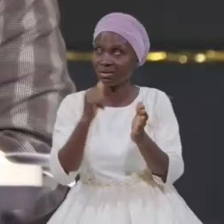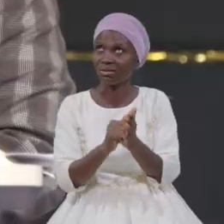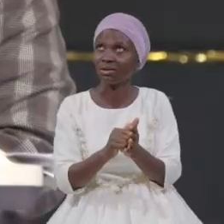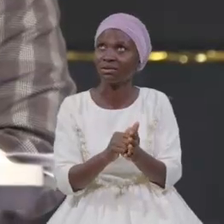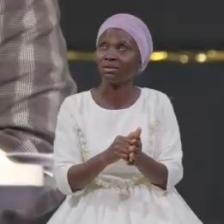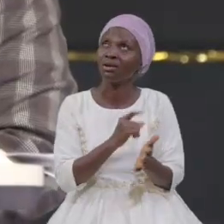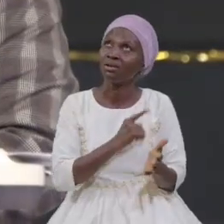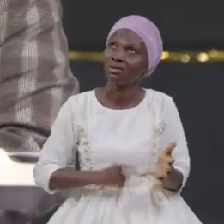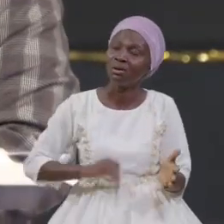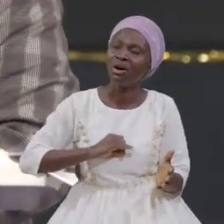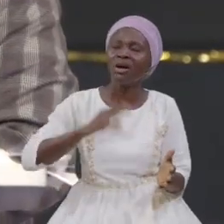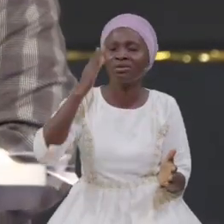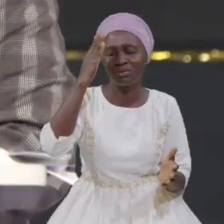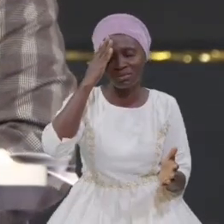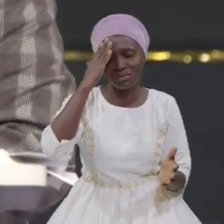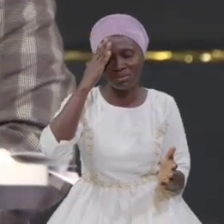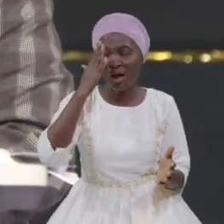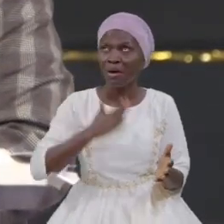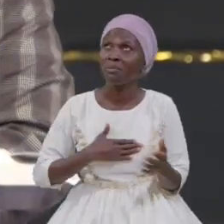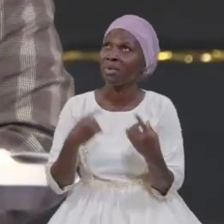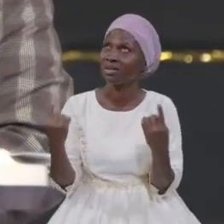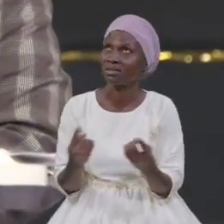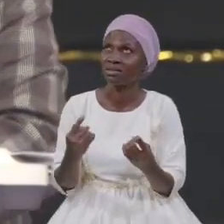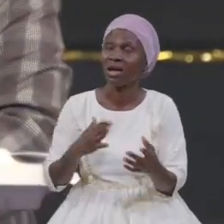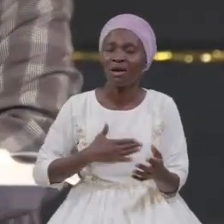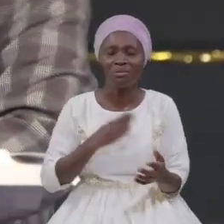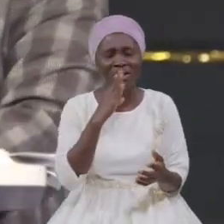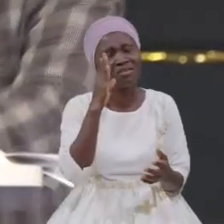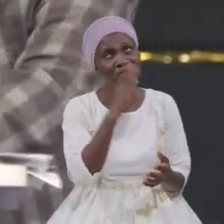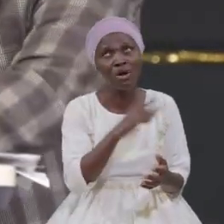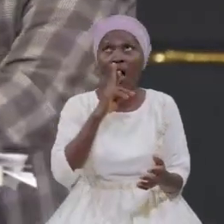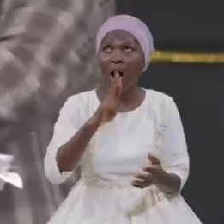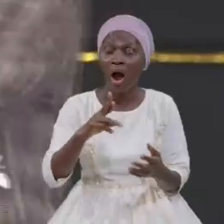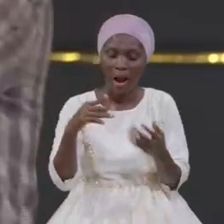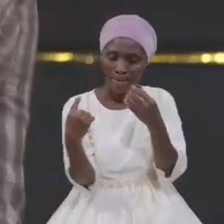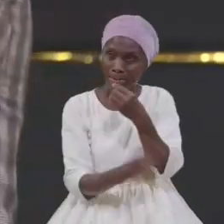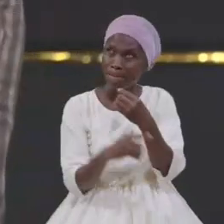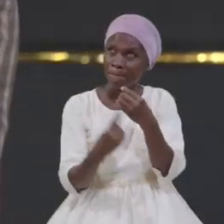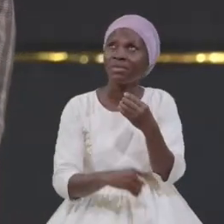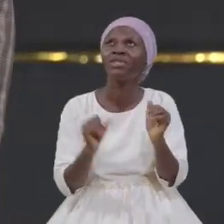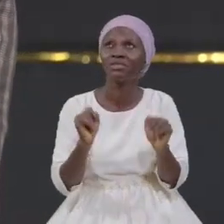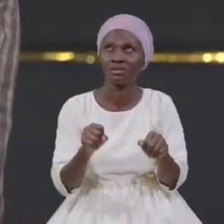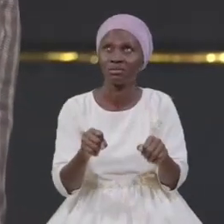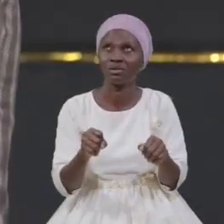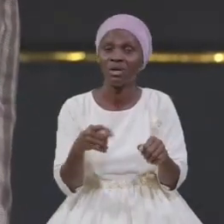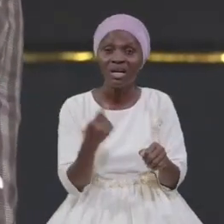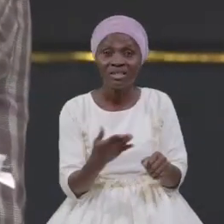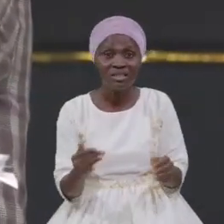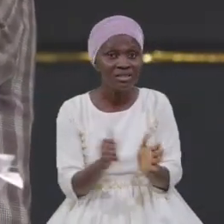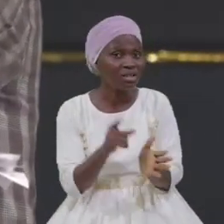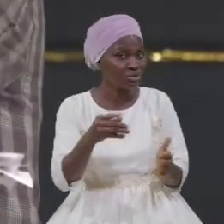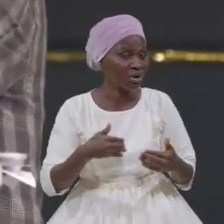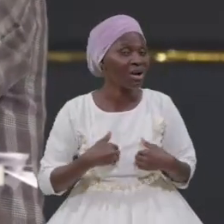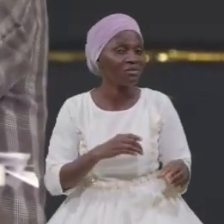punishable. My evils are punishable. The things you have done that maybe no